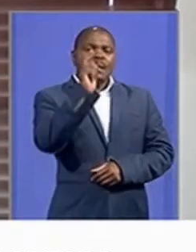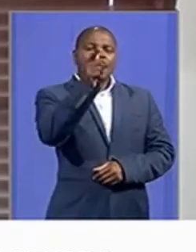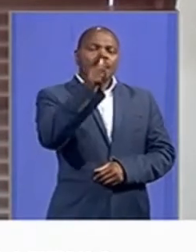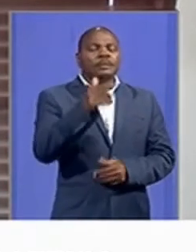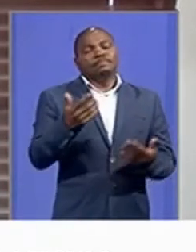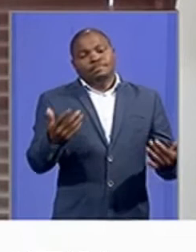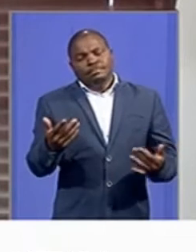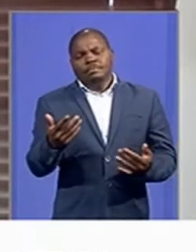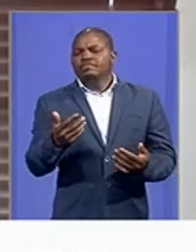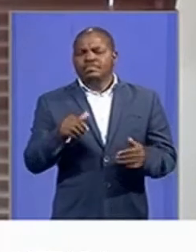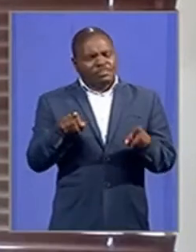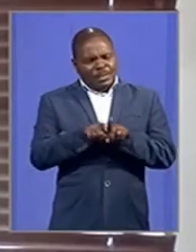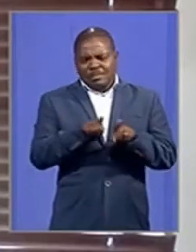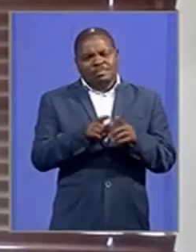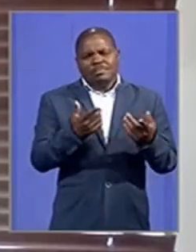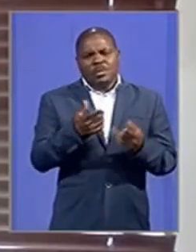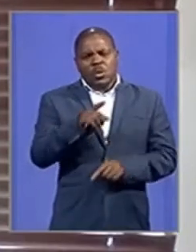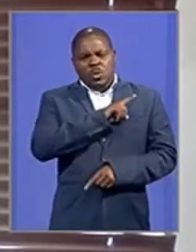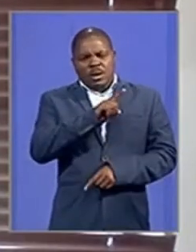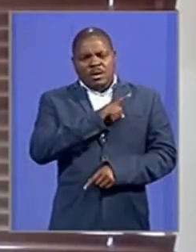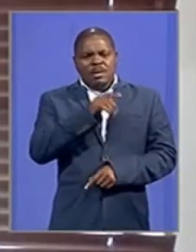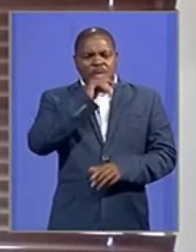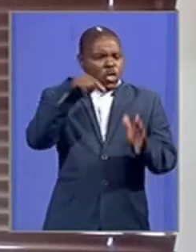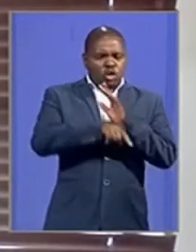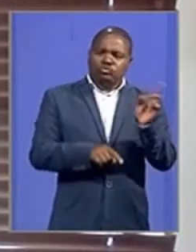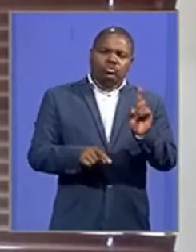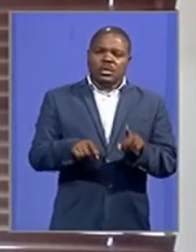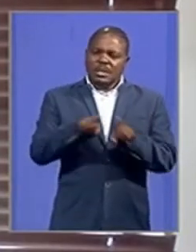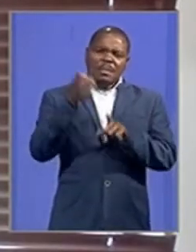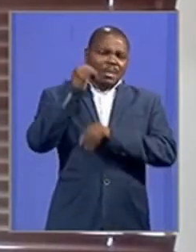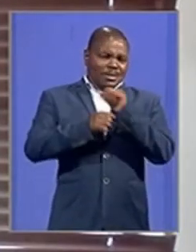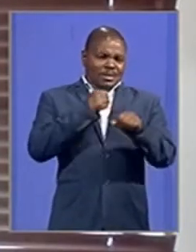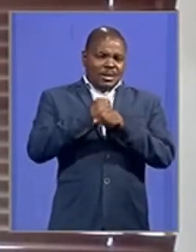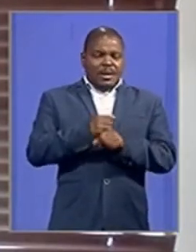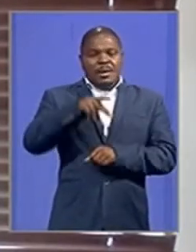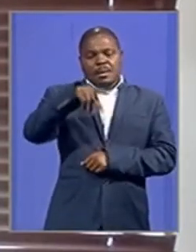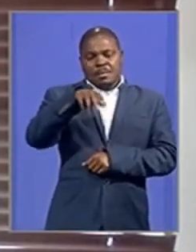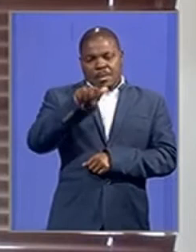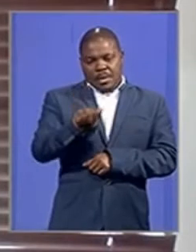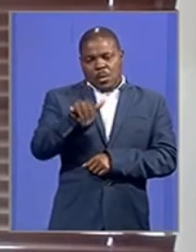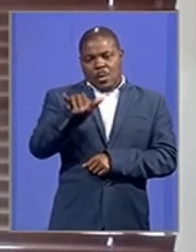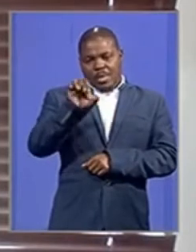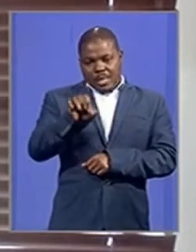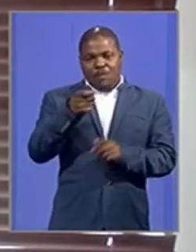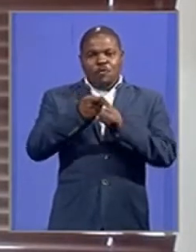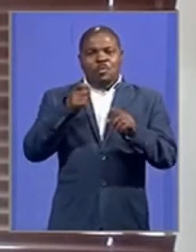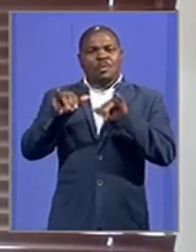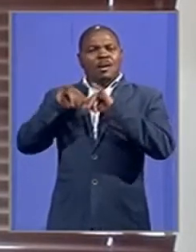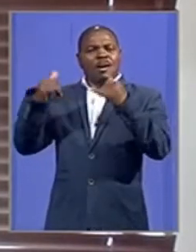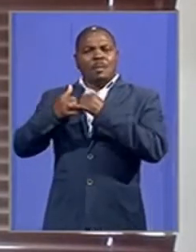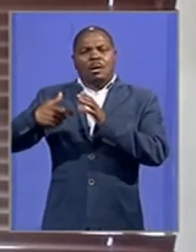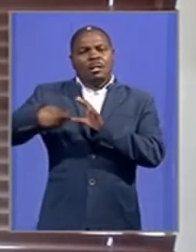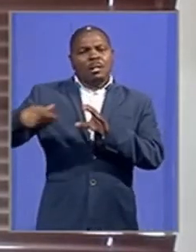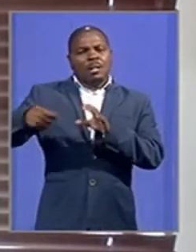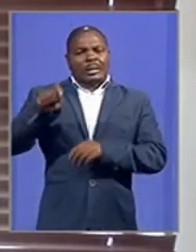this time last year where we saw, for example, pay-as-you-earn that is collected by employers